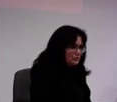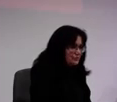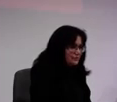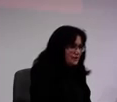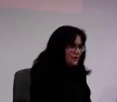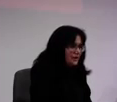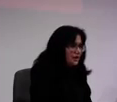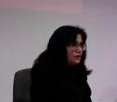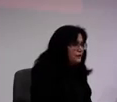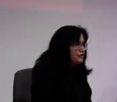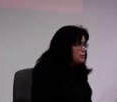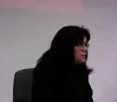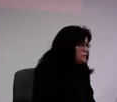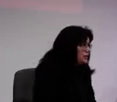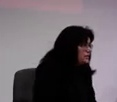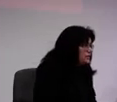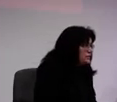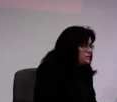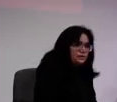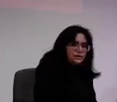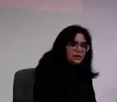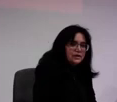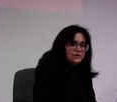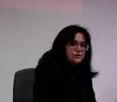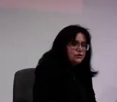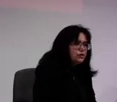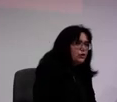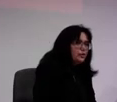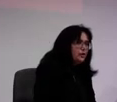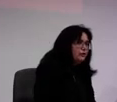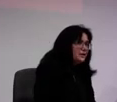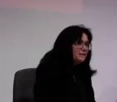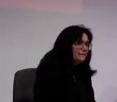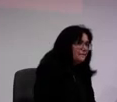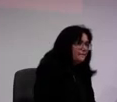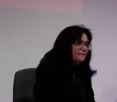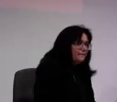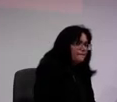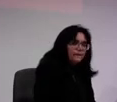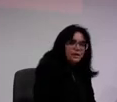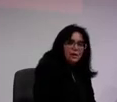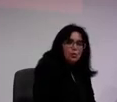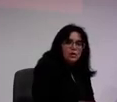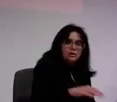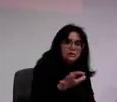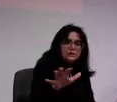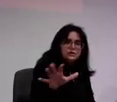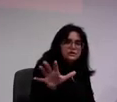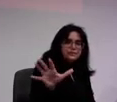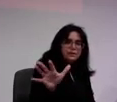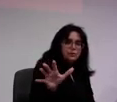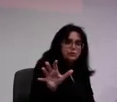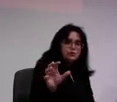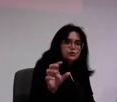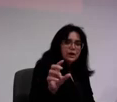Goals. And the first one of those is no poverty. And while